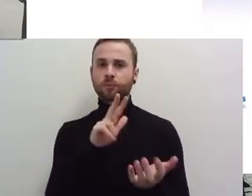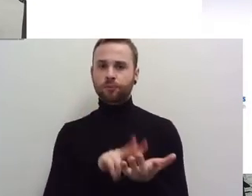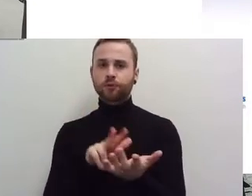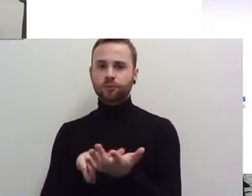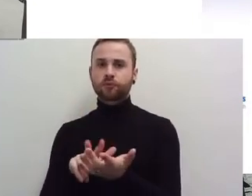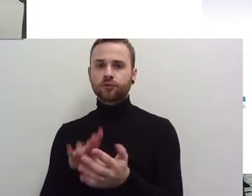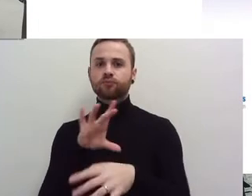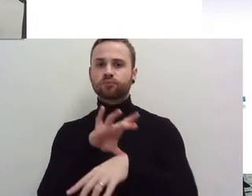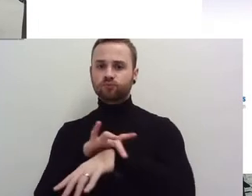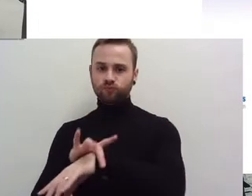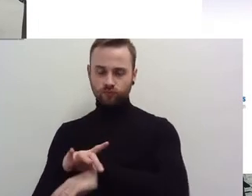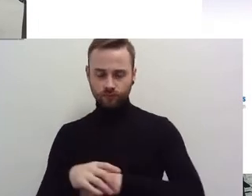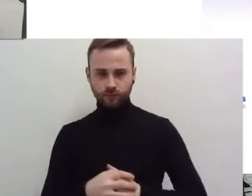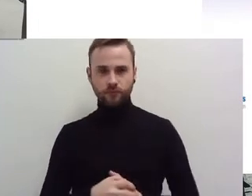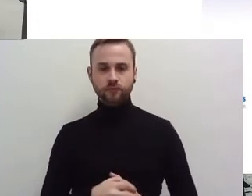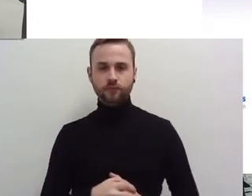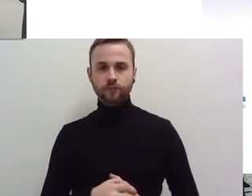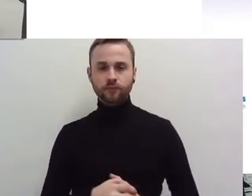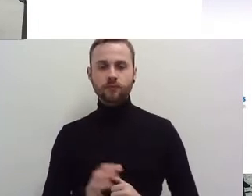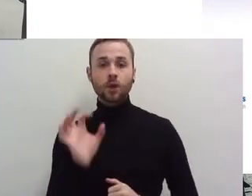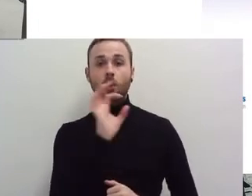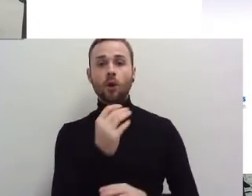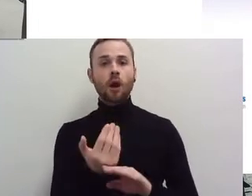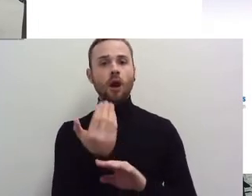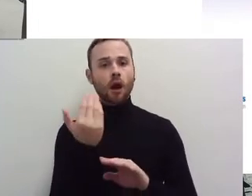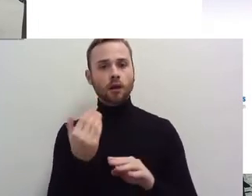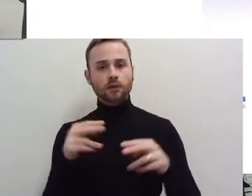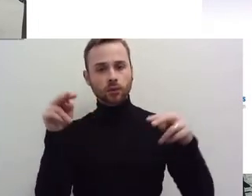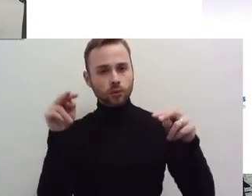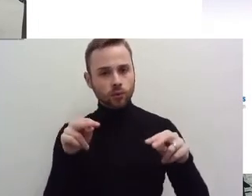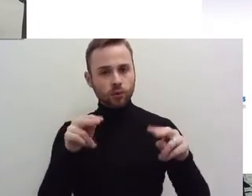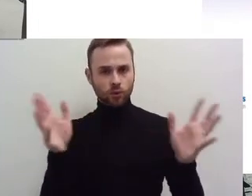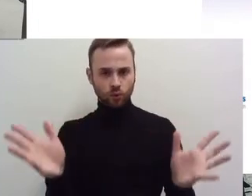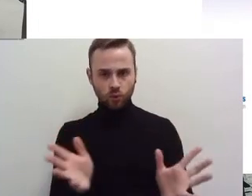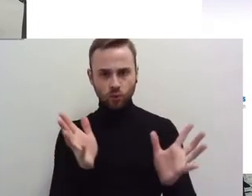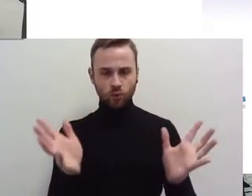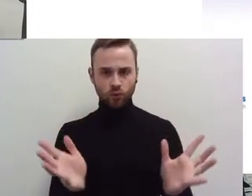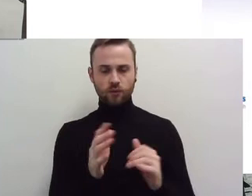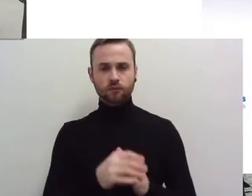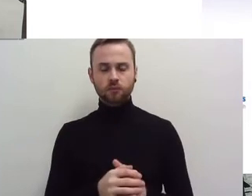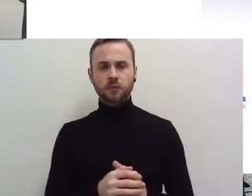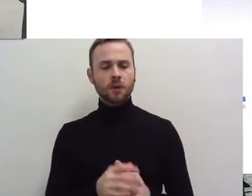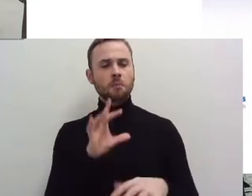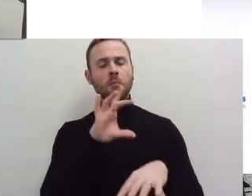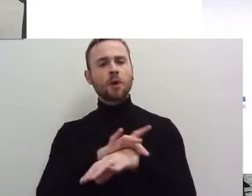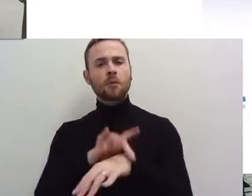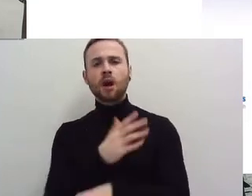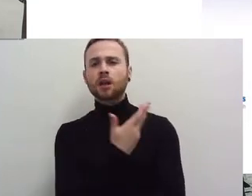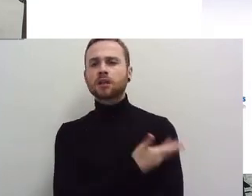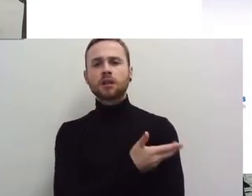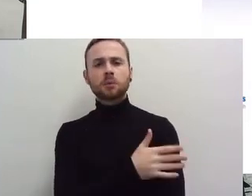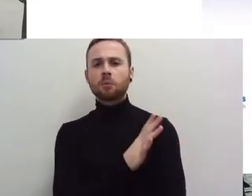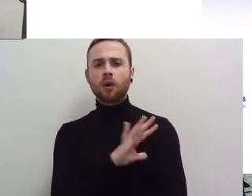several weaknesses. For example, there is a very common complaint that there's a lack of professionally trained